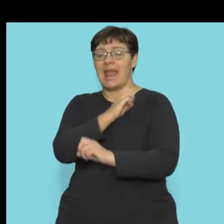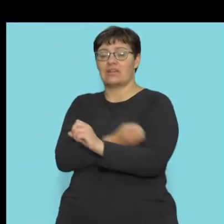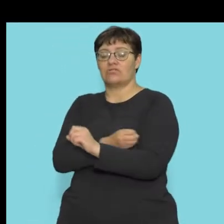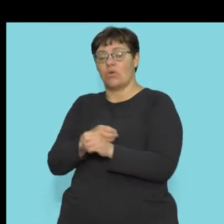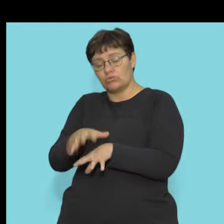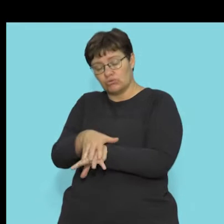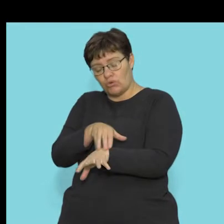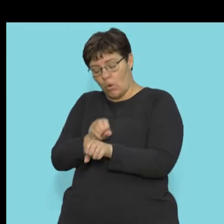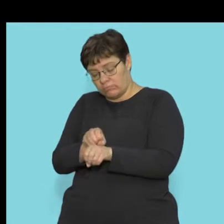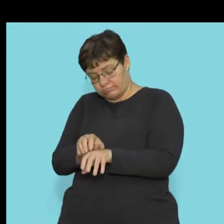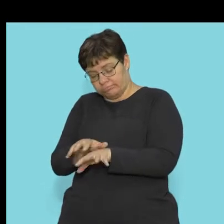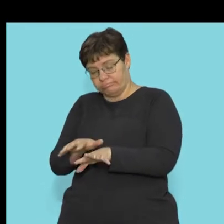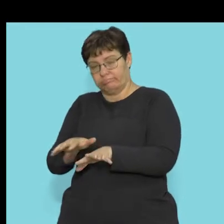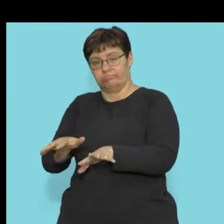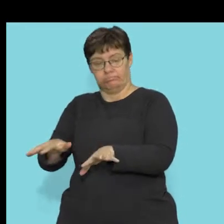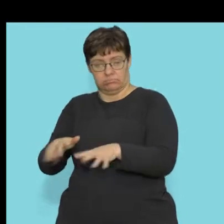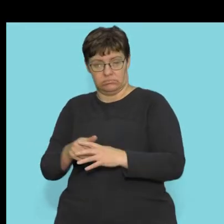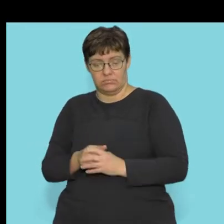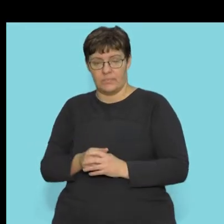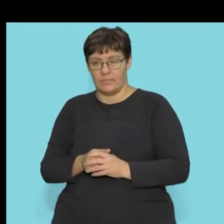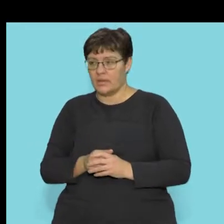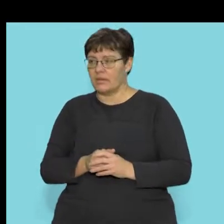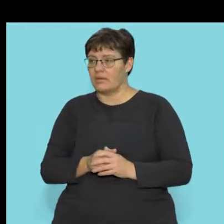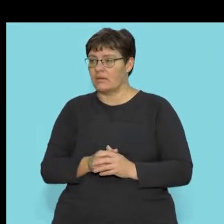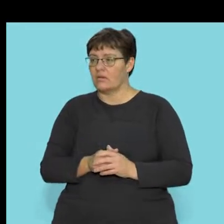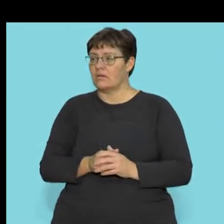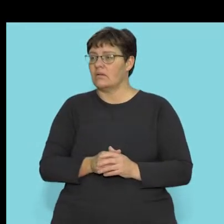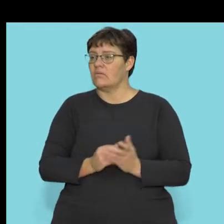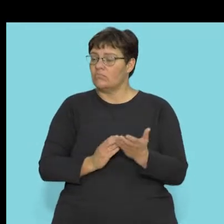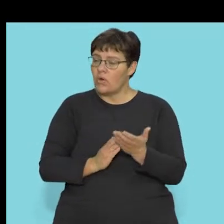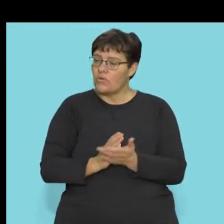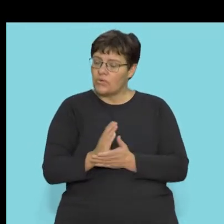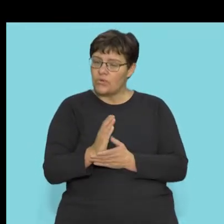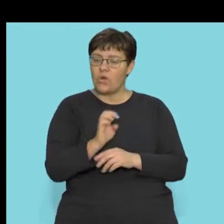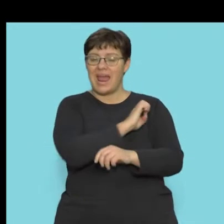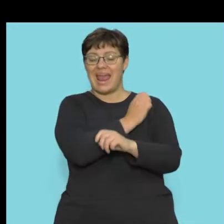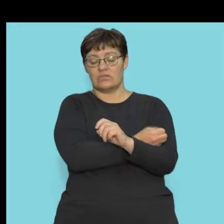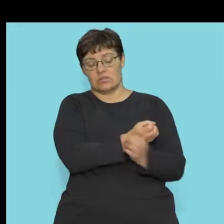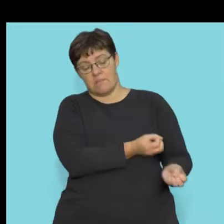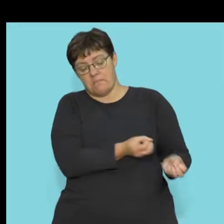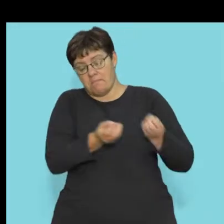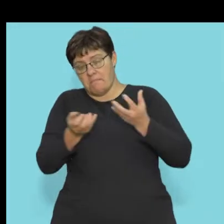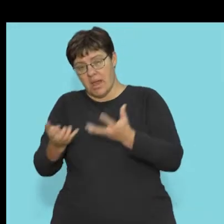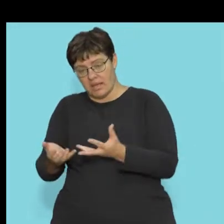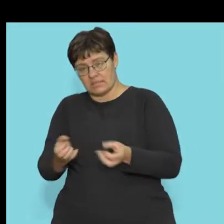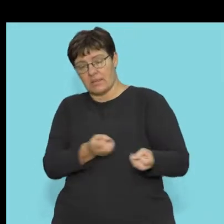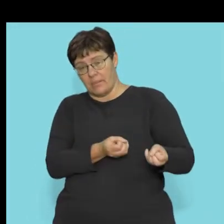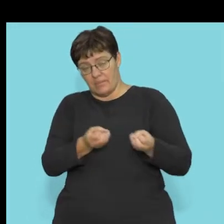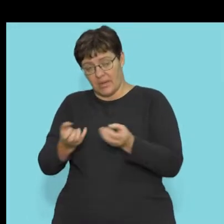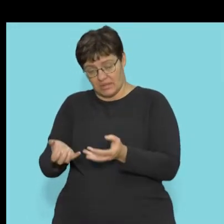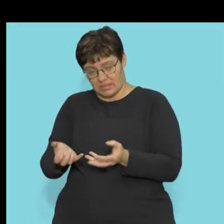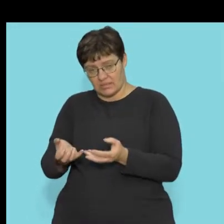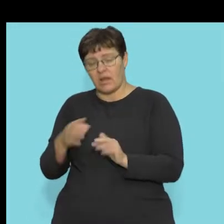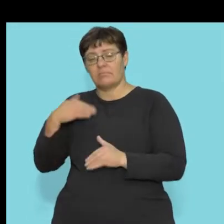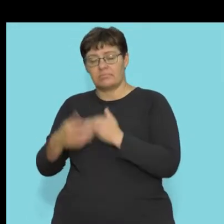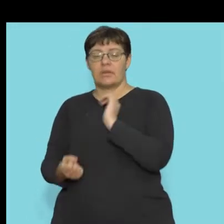releases energy slowly. So if you look at this, it gradually passes the energy from this in a series of